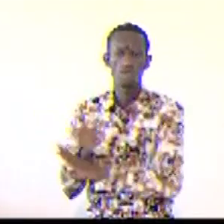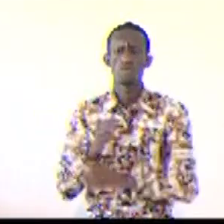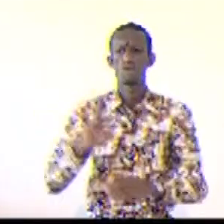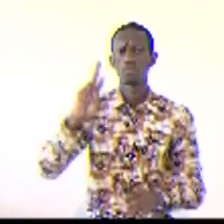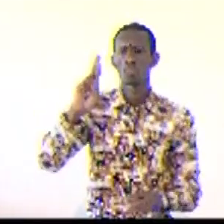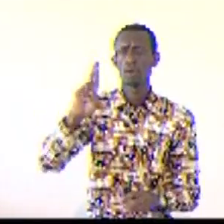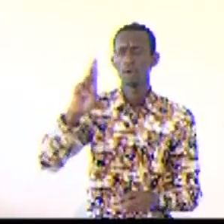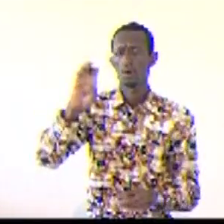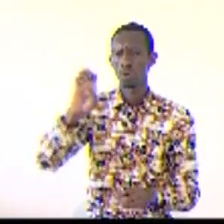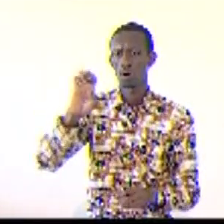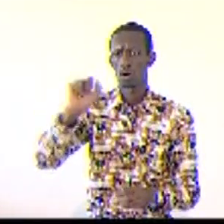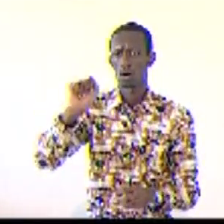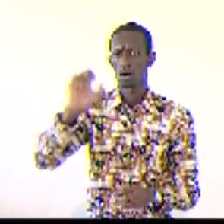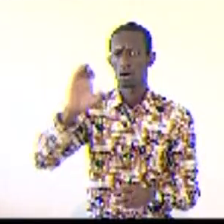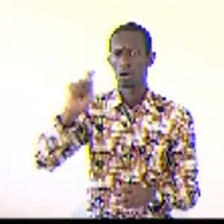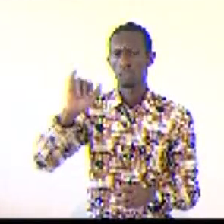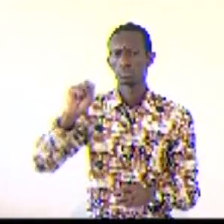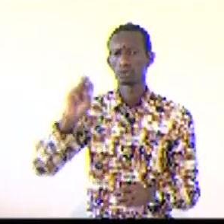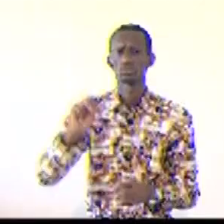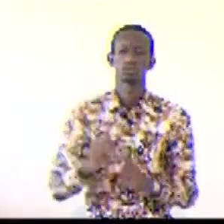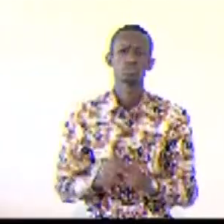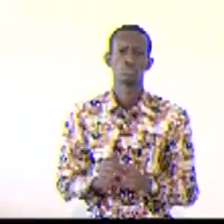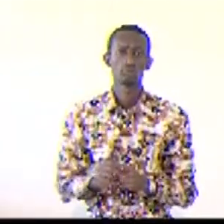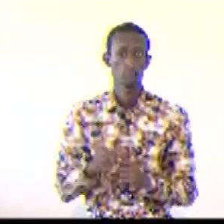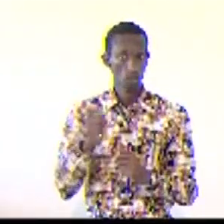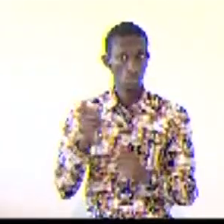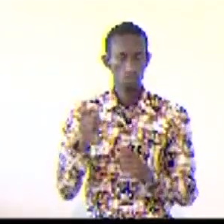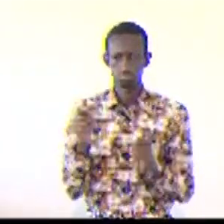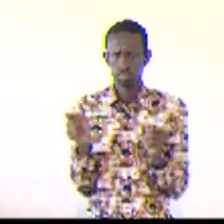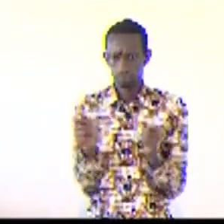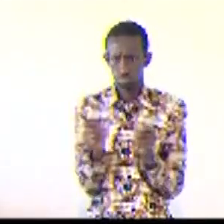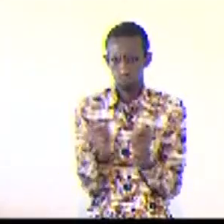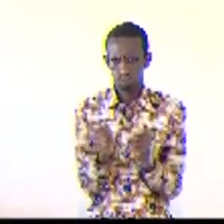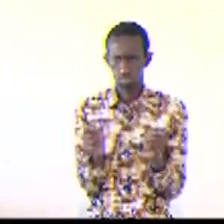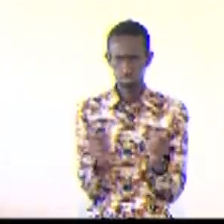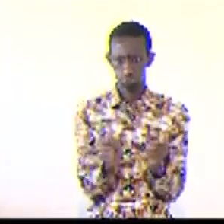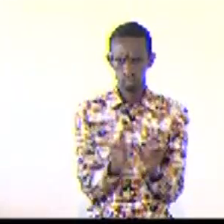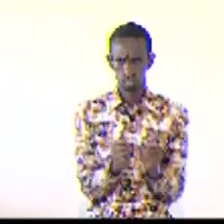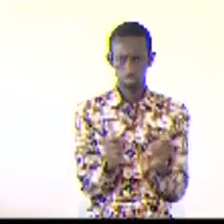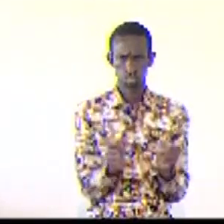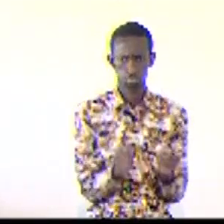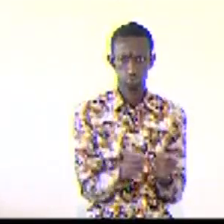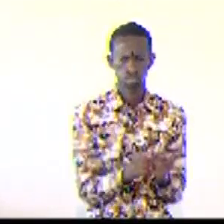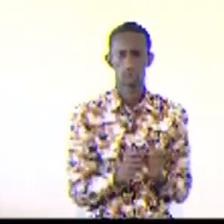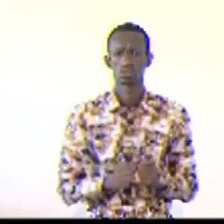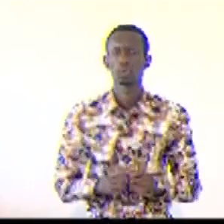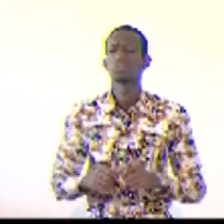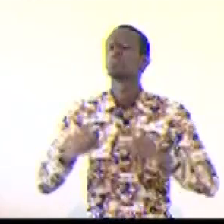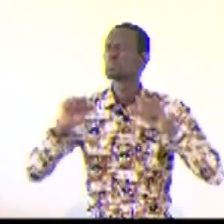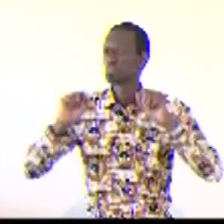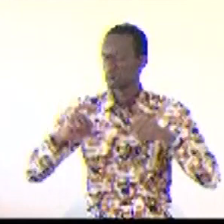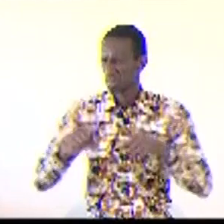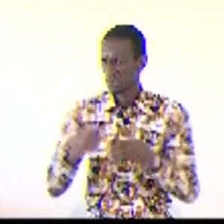can go. So that is briefly how we can, but we can even have as many definitions